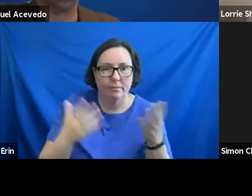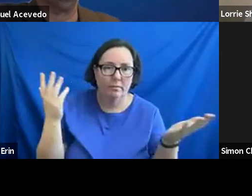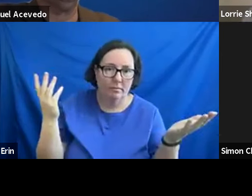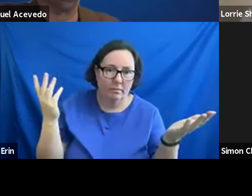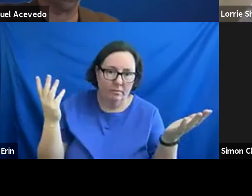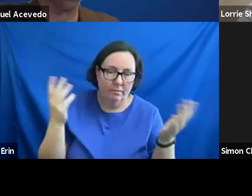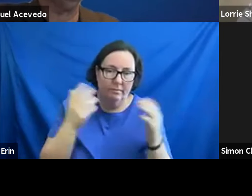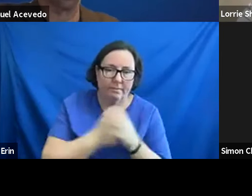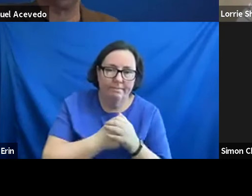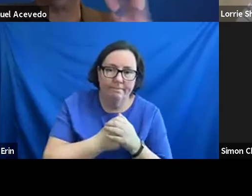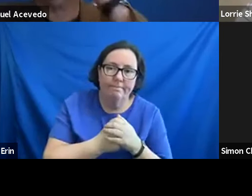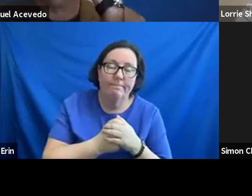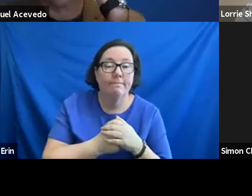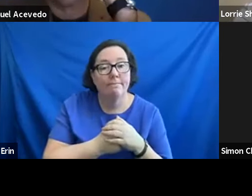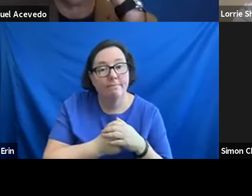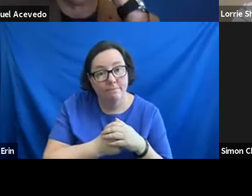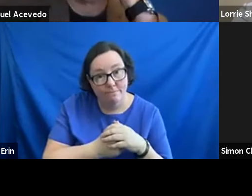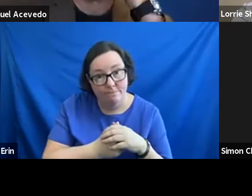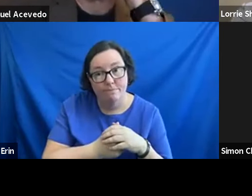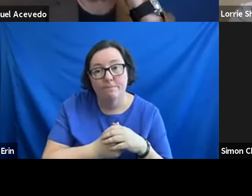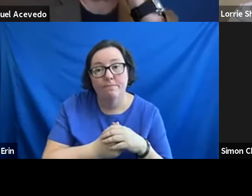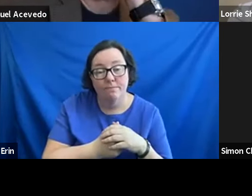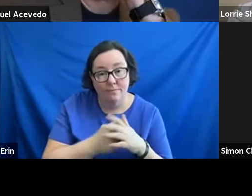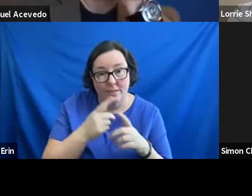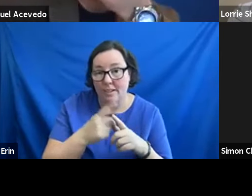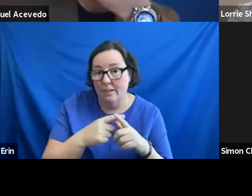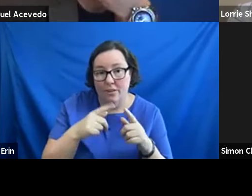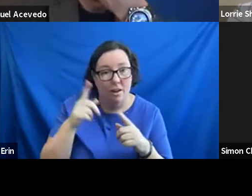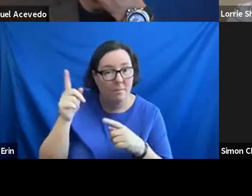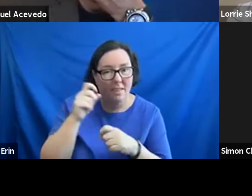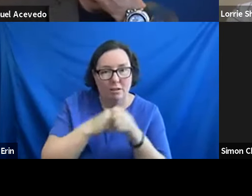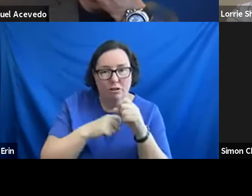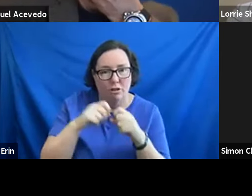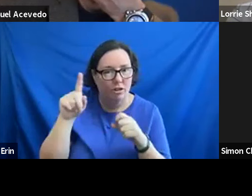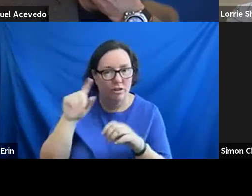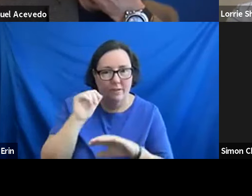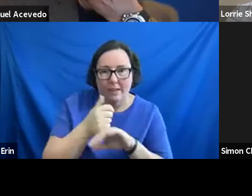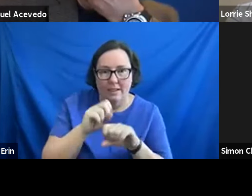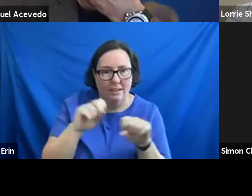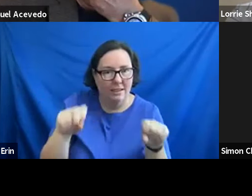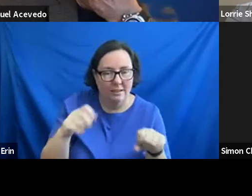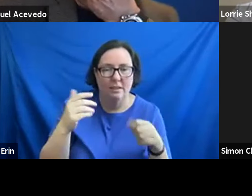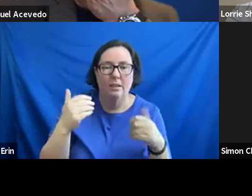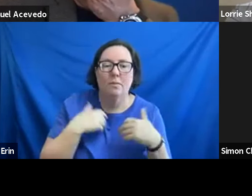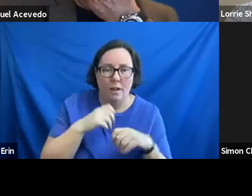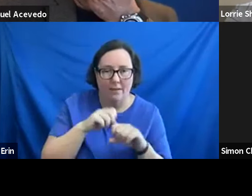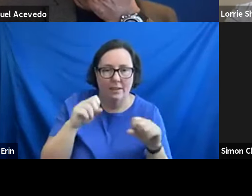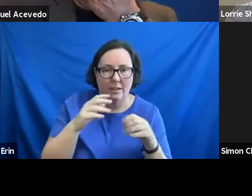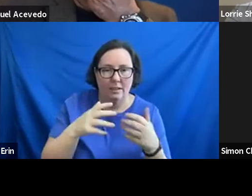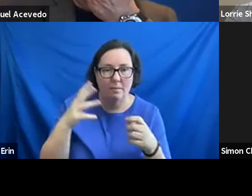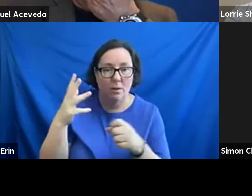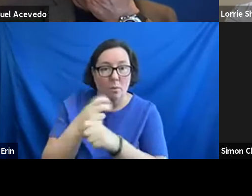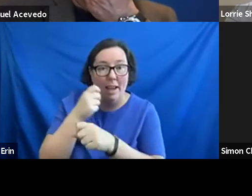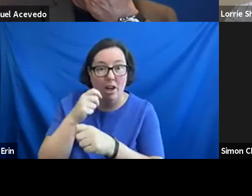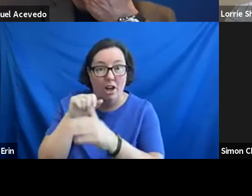are, by the very nature and structure of this, we have a system of winners